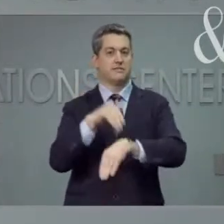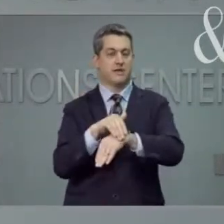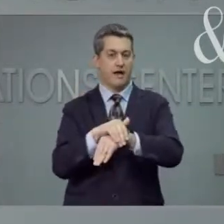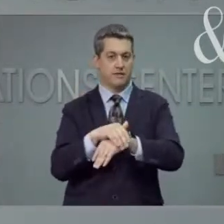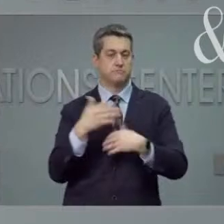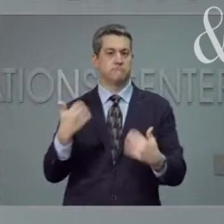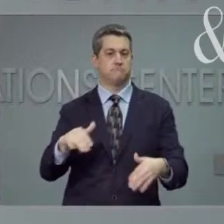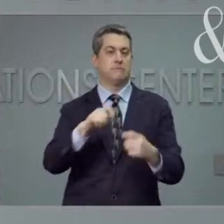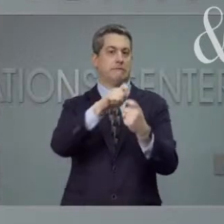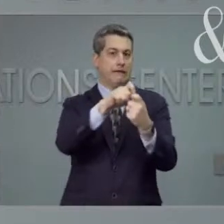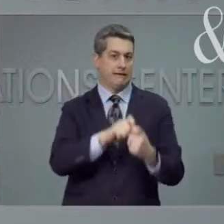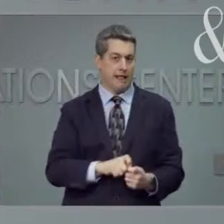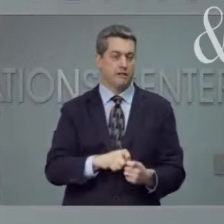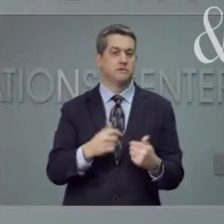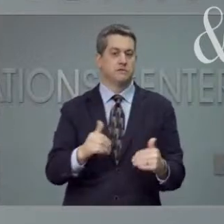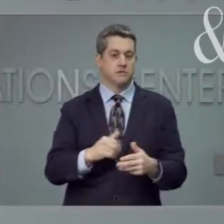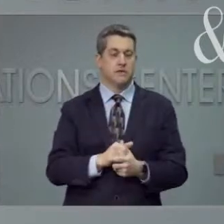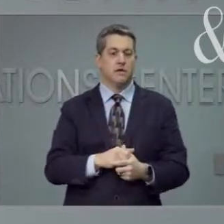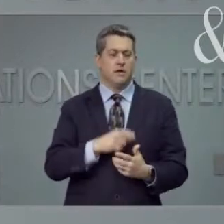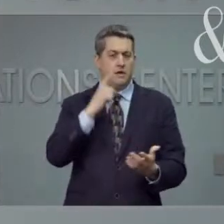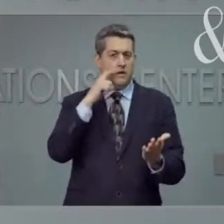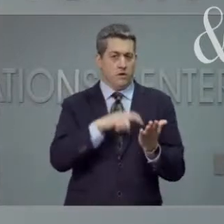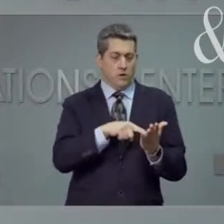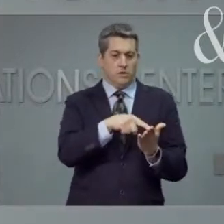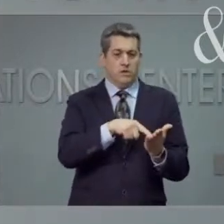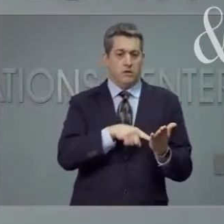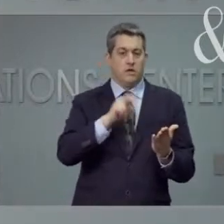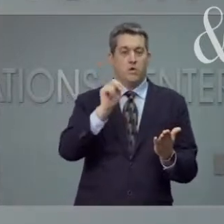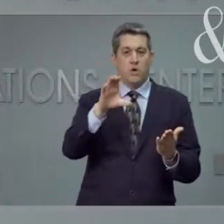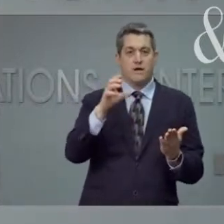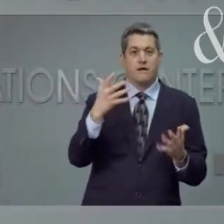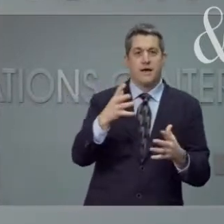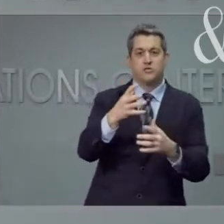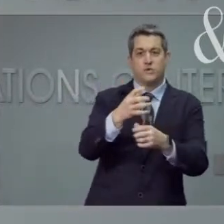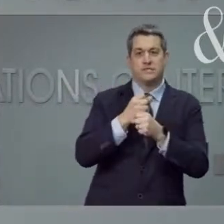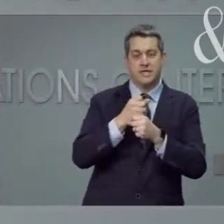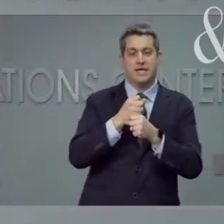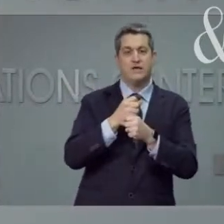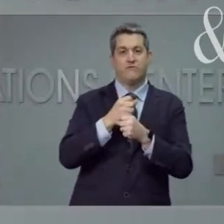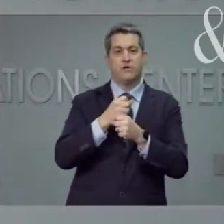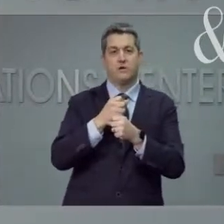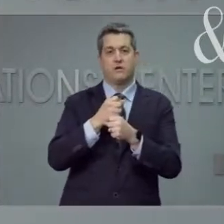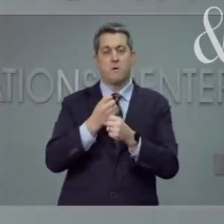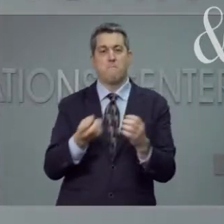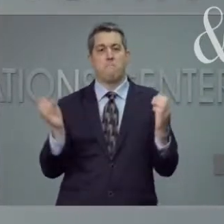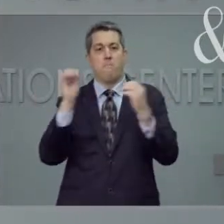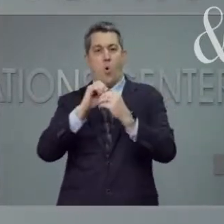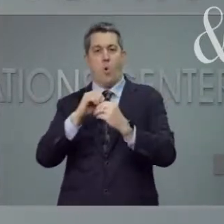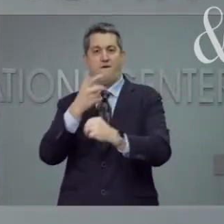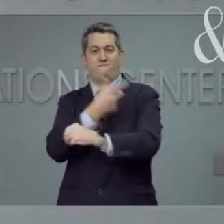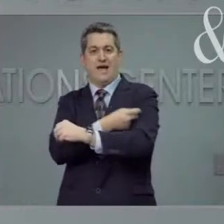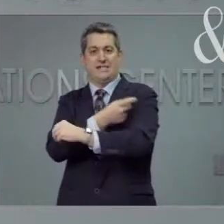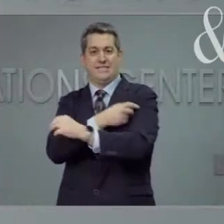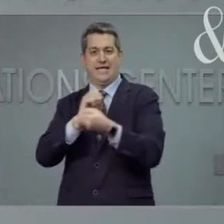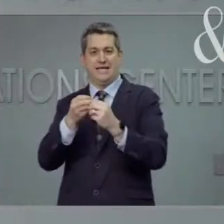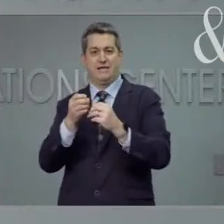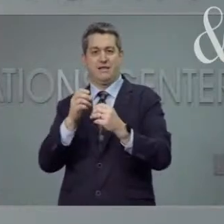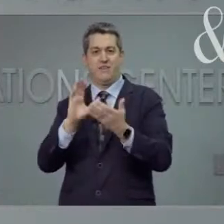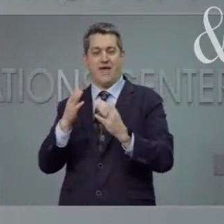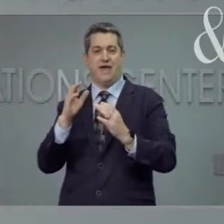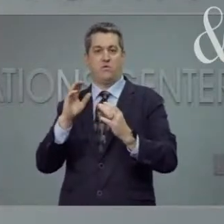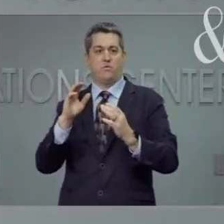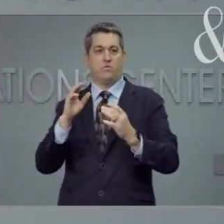good detail. It does show that North Carolina has received a good bit more doses of vaccine than we've been able to